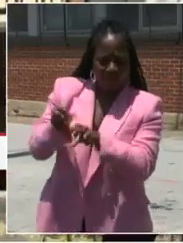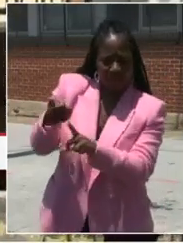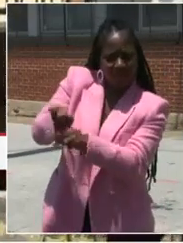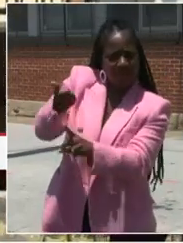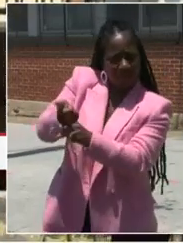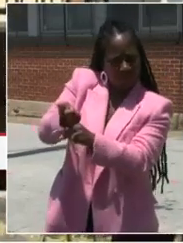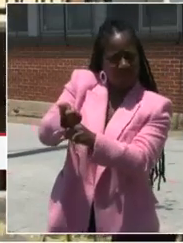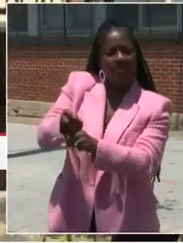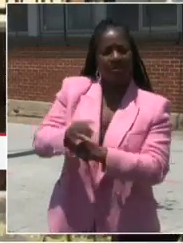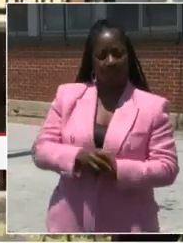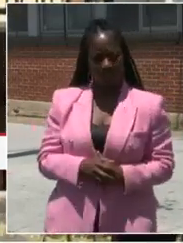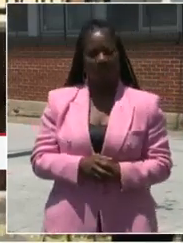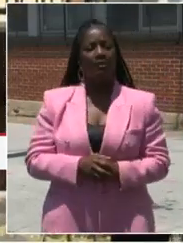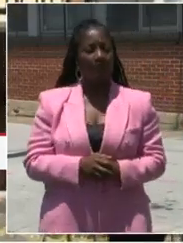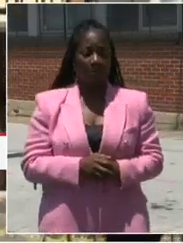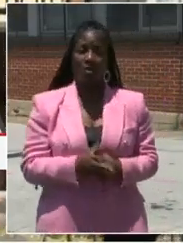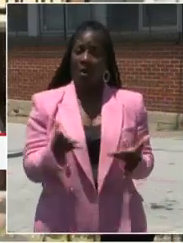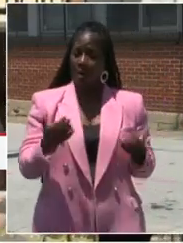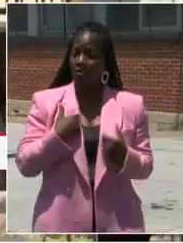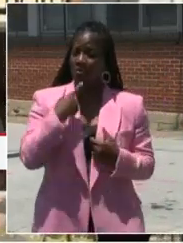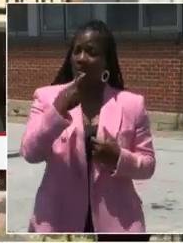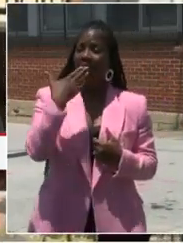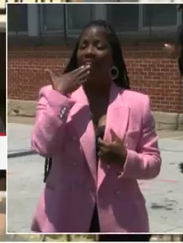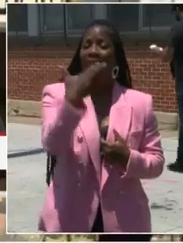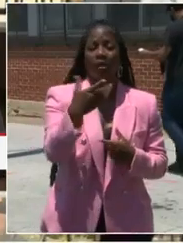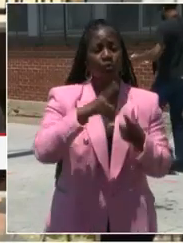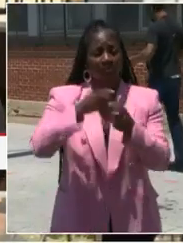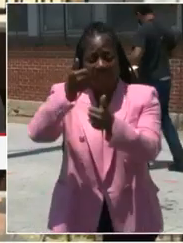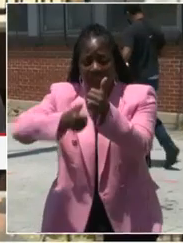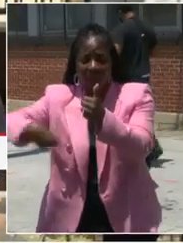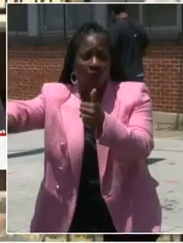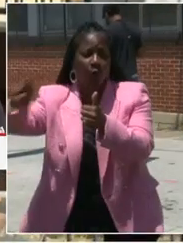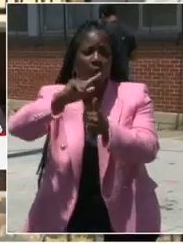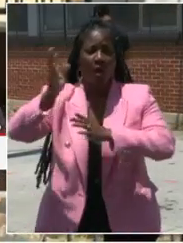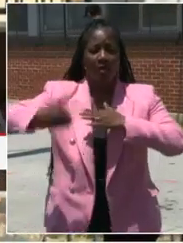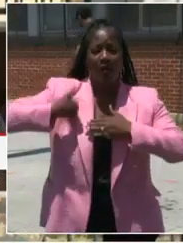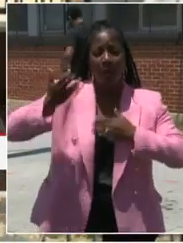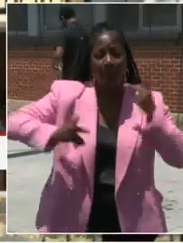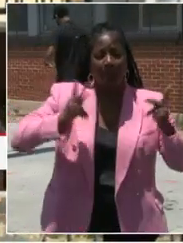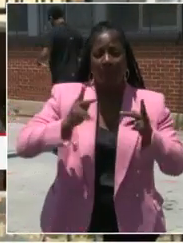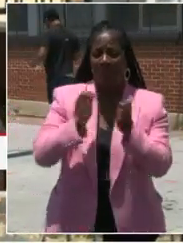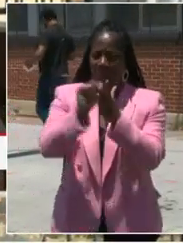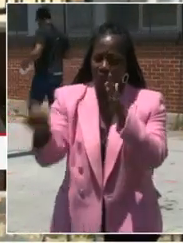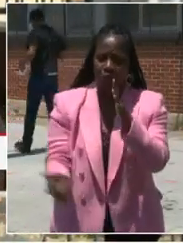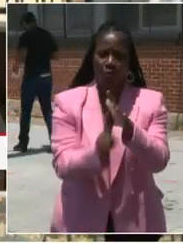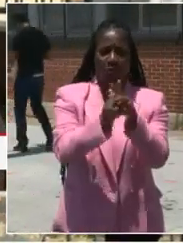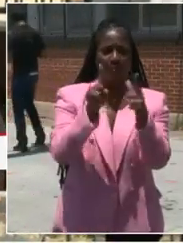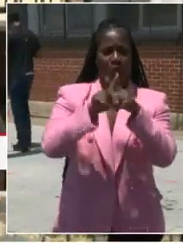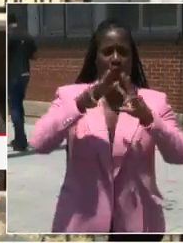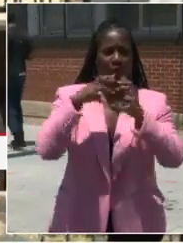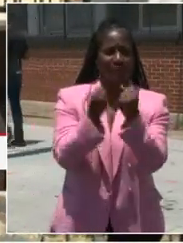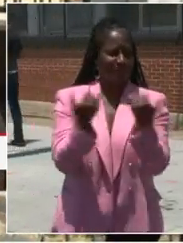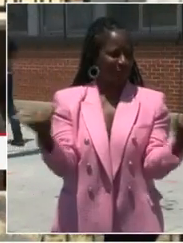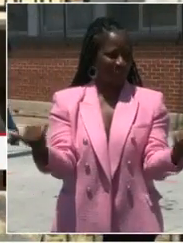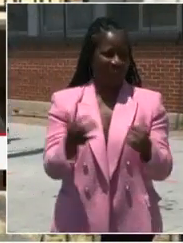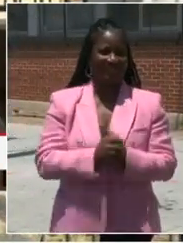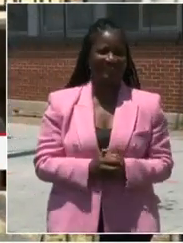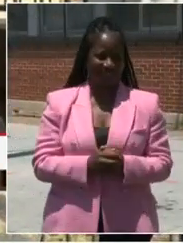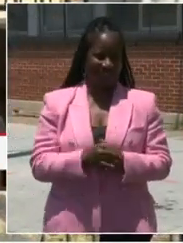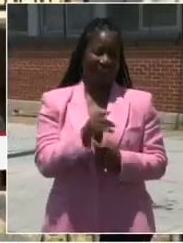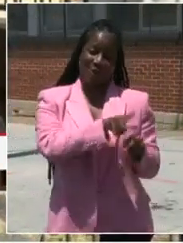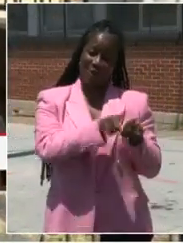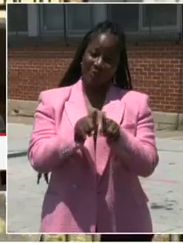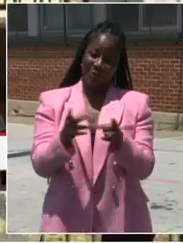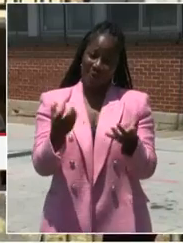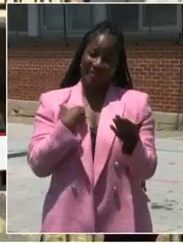themselves. So let me say thank you to each one of those young people who showed up to that workshop today. And let me